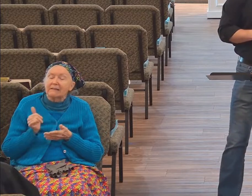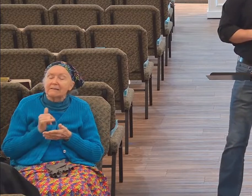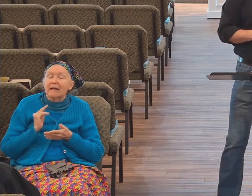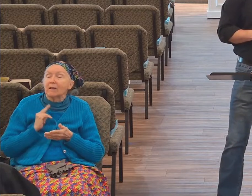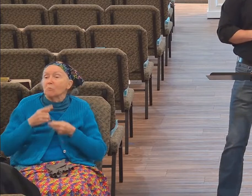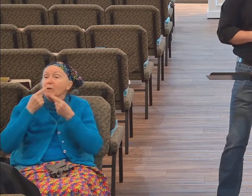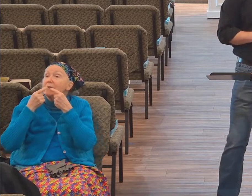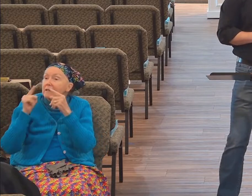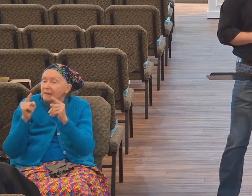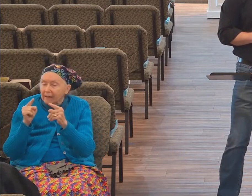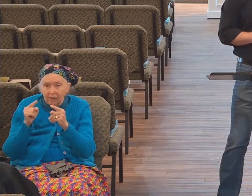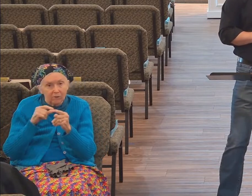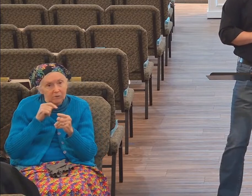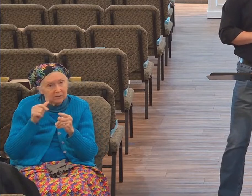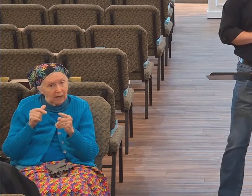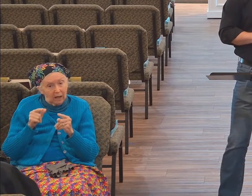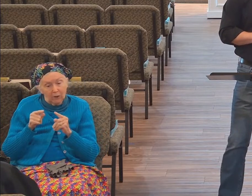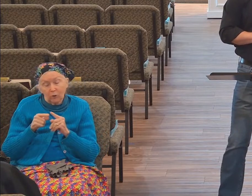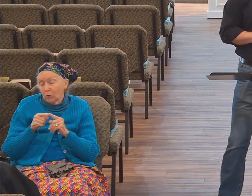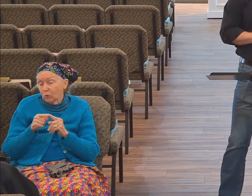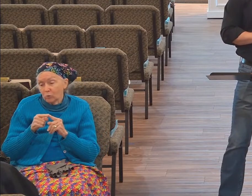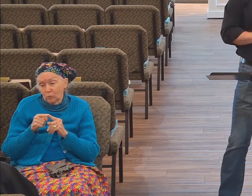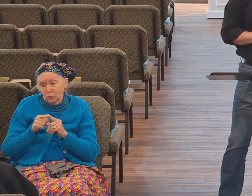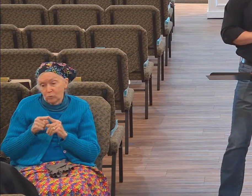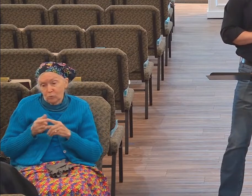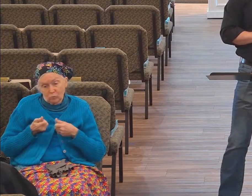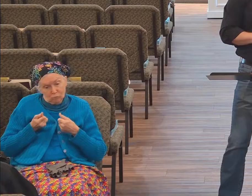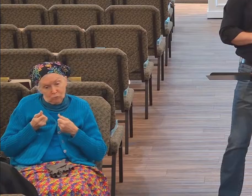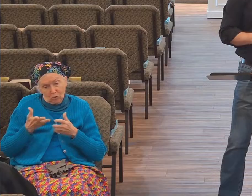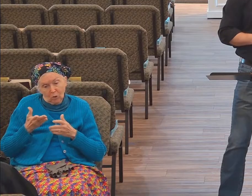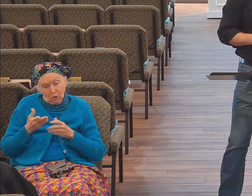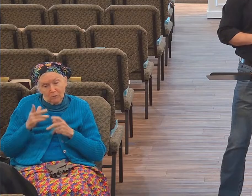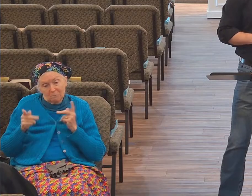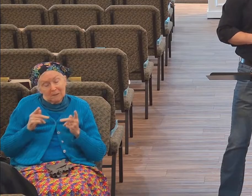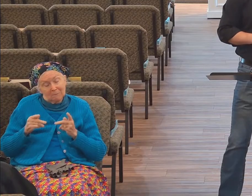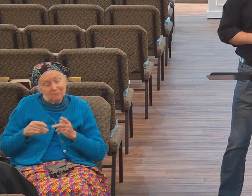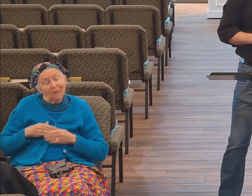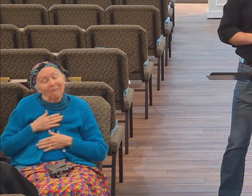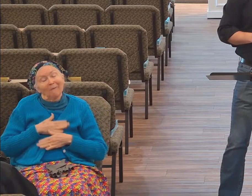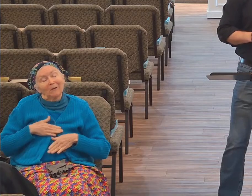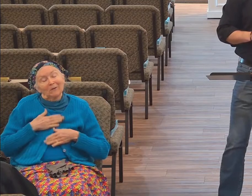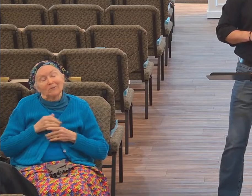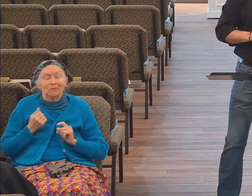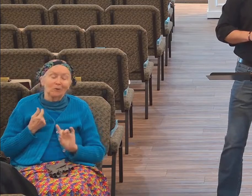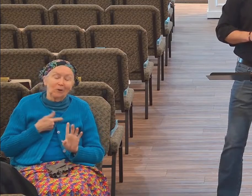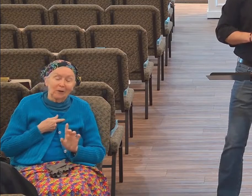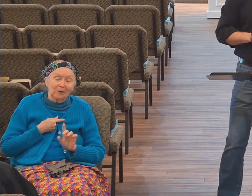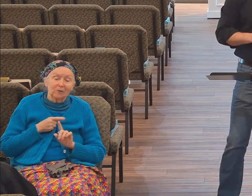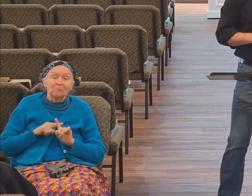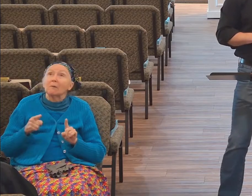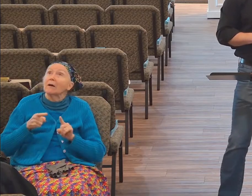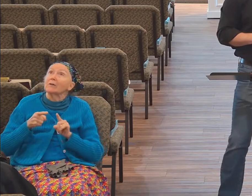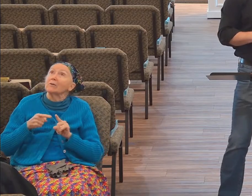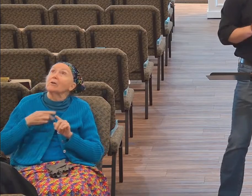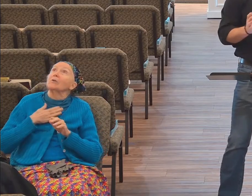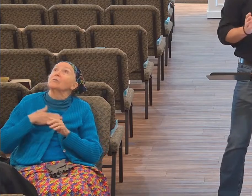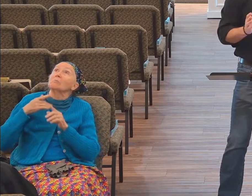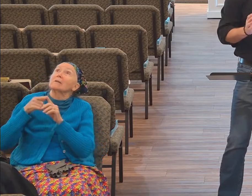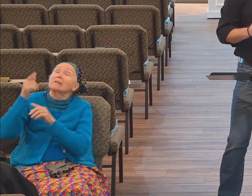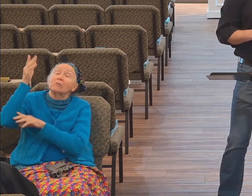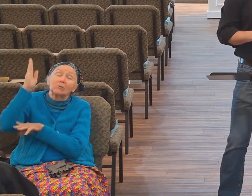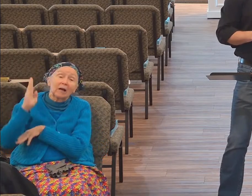please people, but God, who examines our hearts. For we never appeared, pay